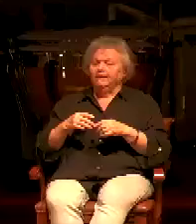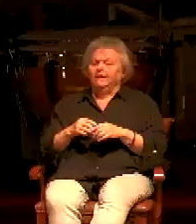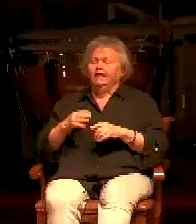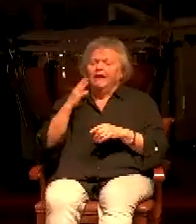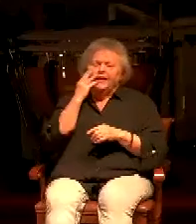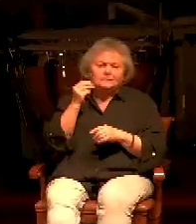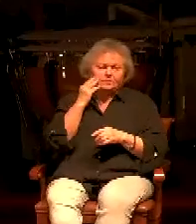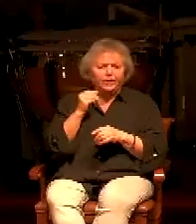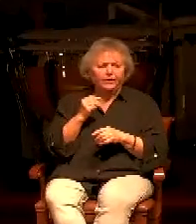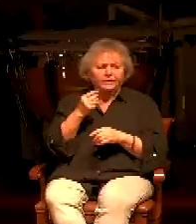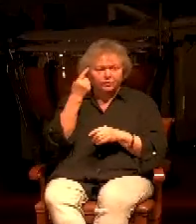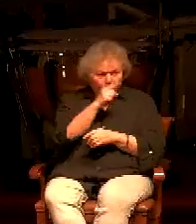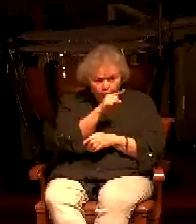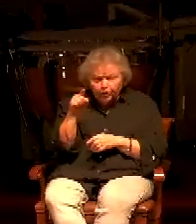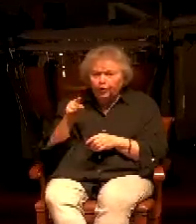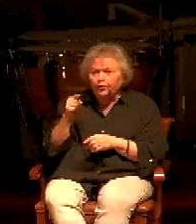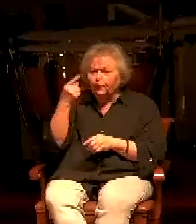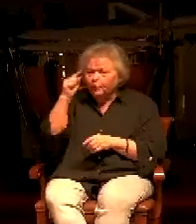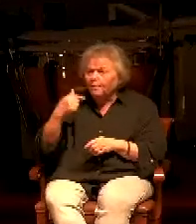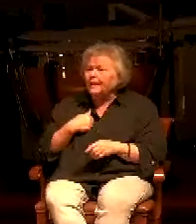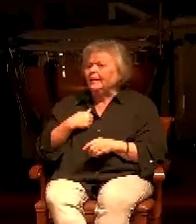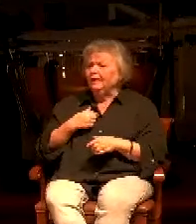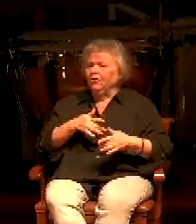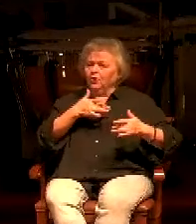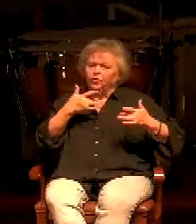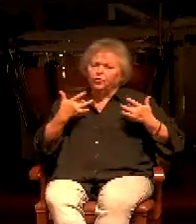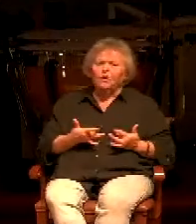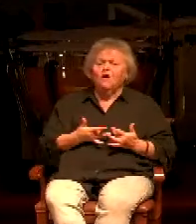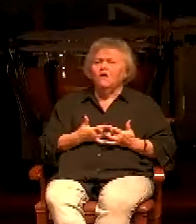your heart will grow in affection towards Him.